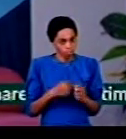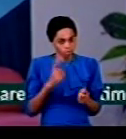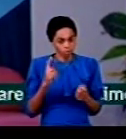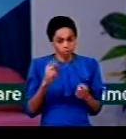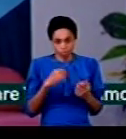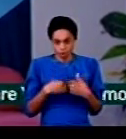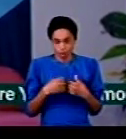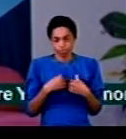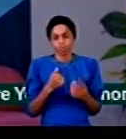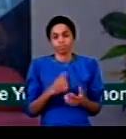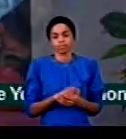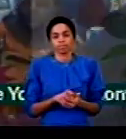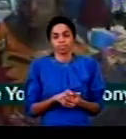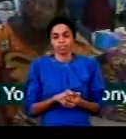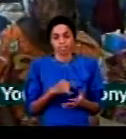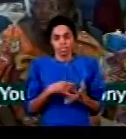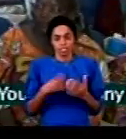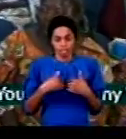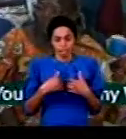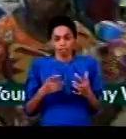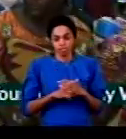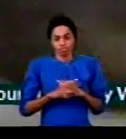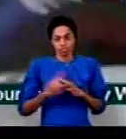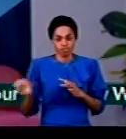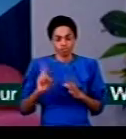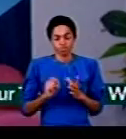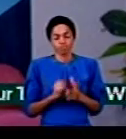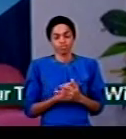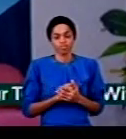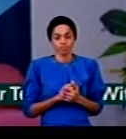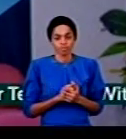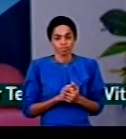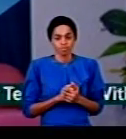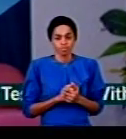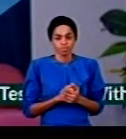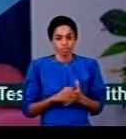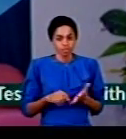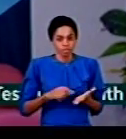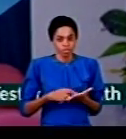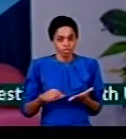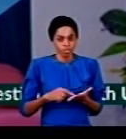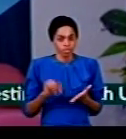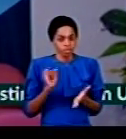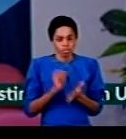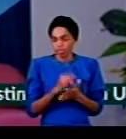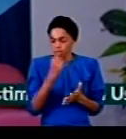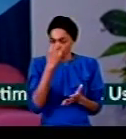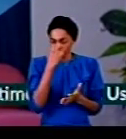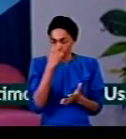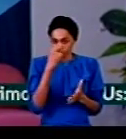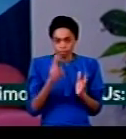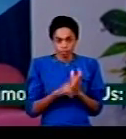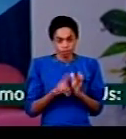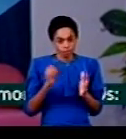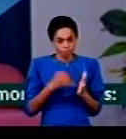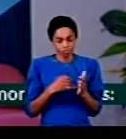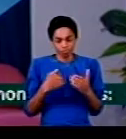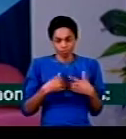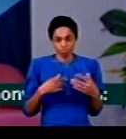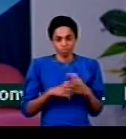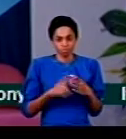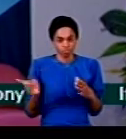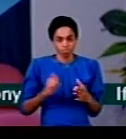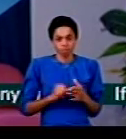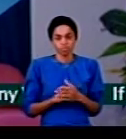is gone. As it's happening, come out by my left hand side. As it's happening, come out for your